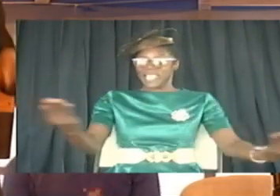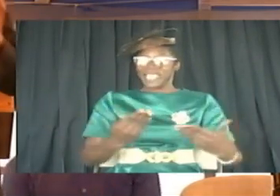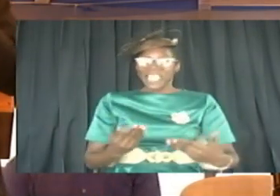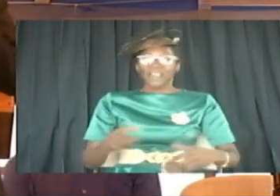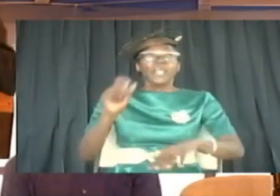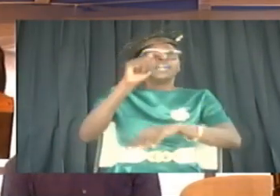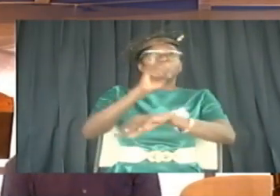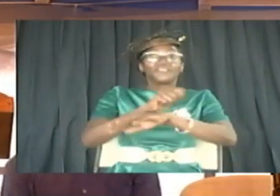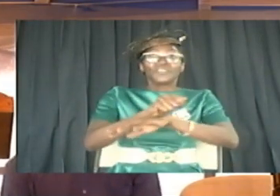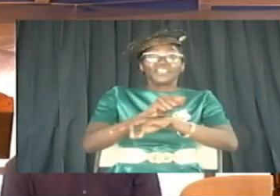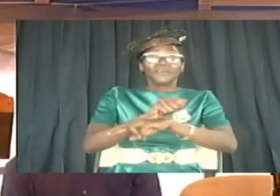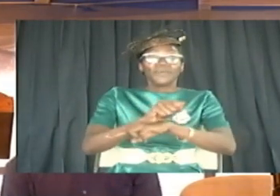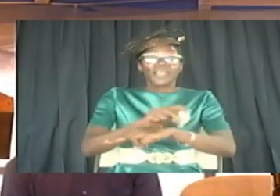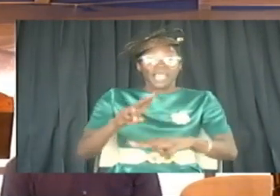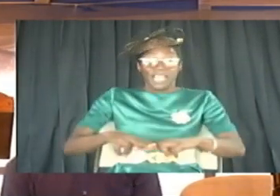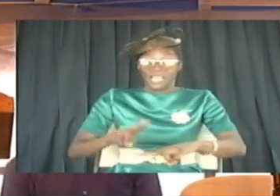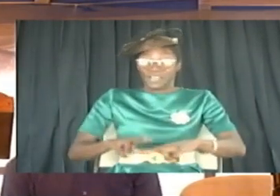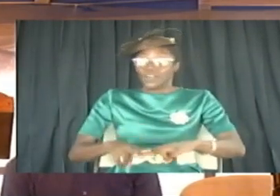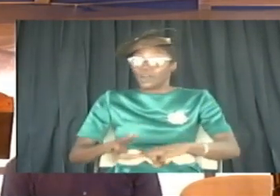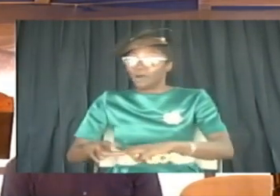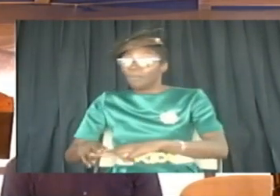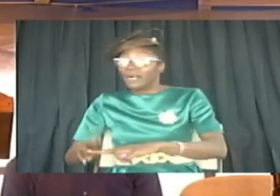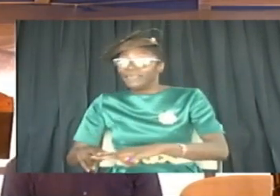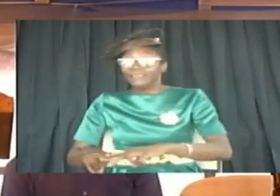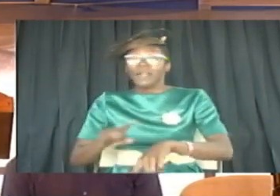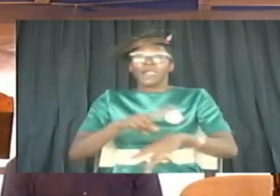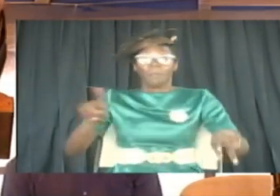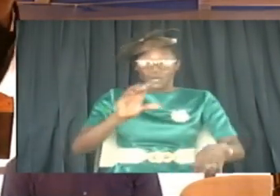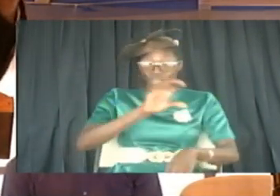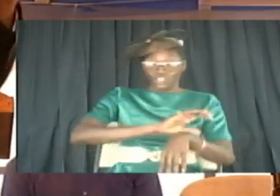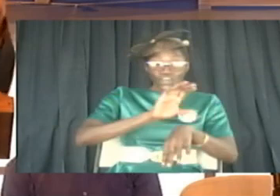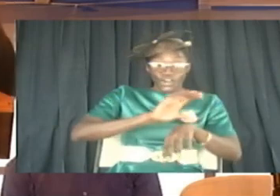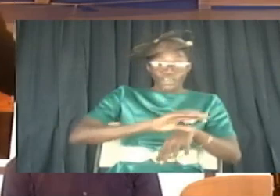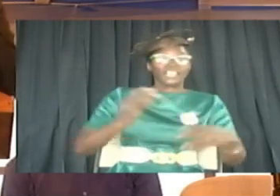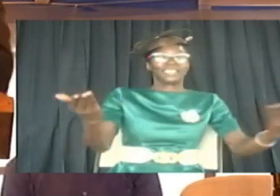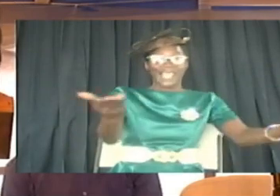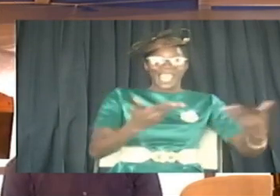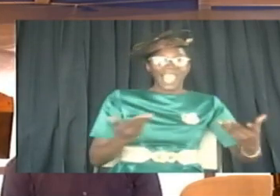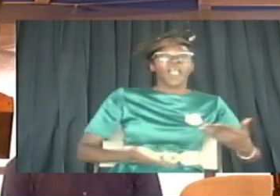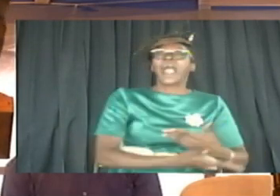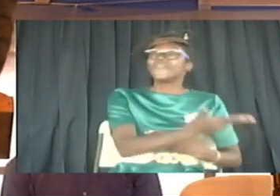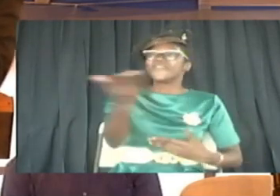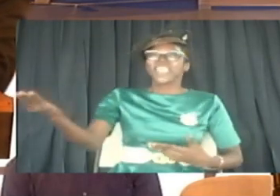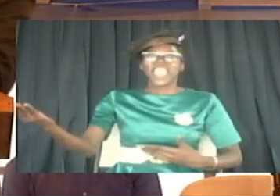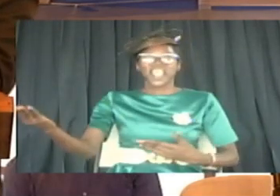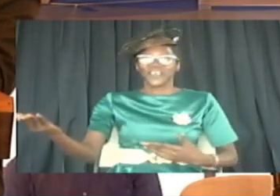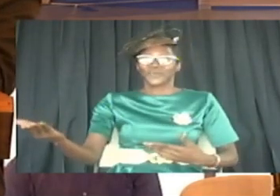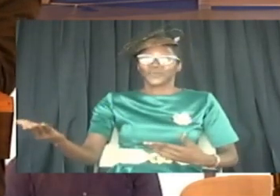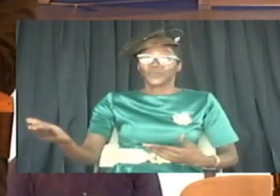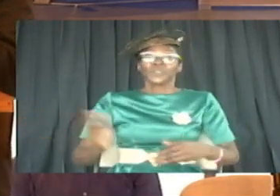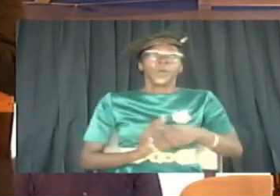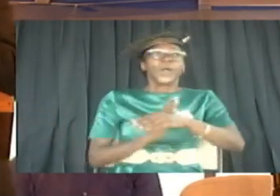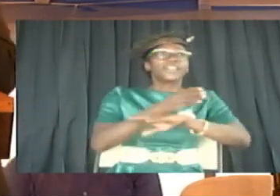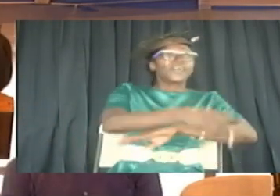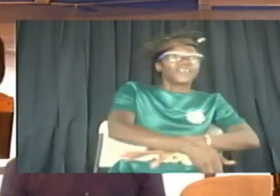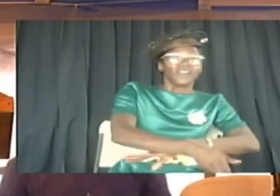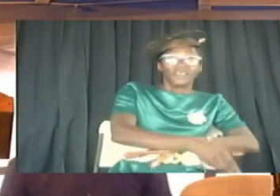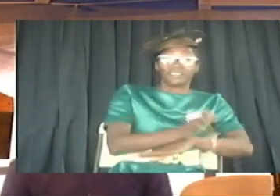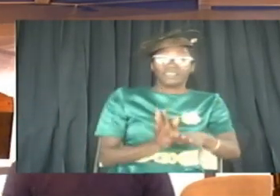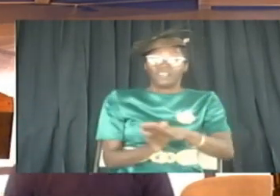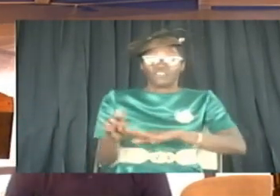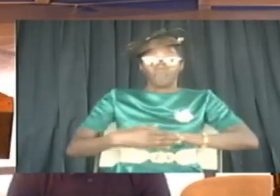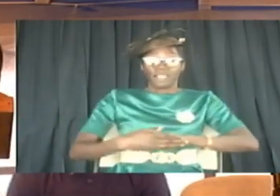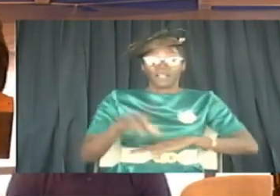our numbers, but the church is over there, and the church is over there, and right across the length and breadth of Jamaica where the church